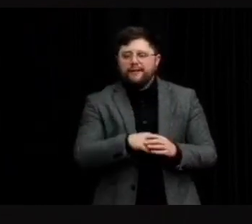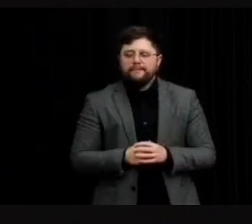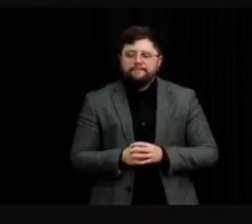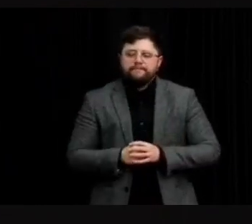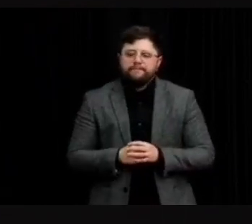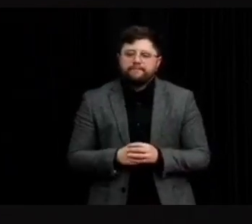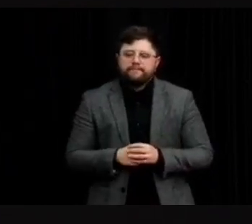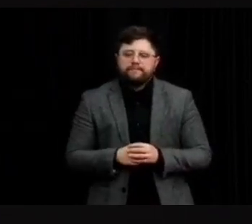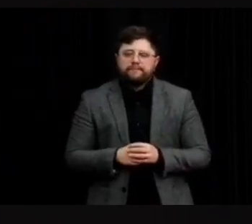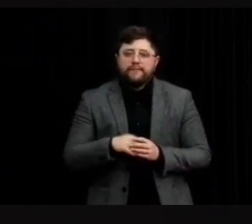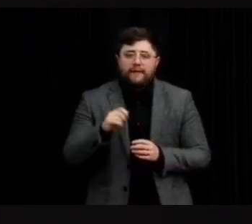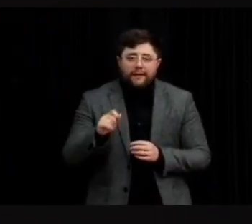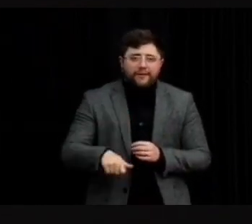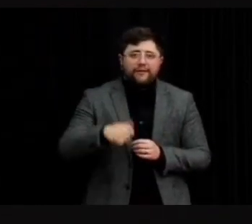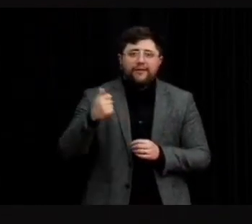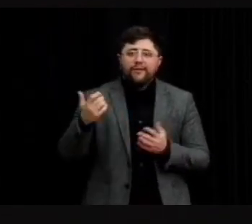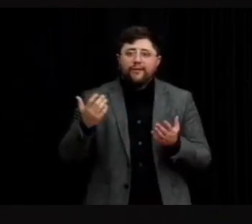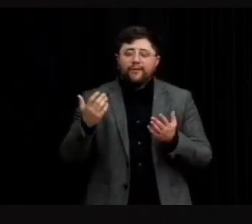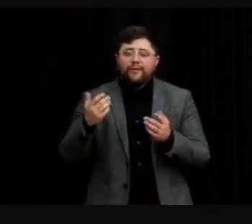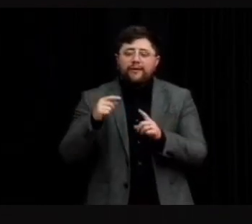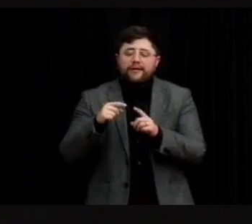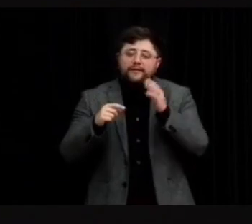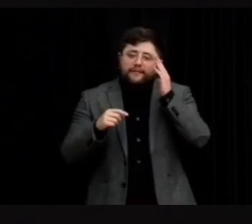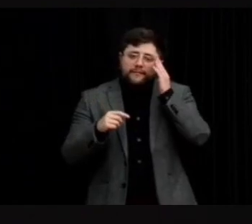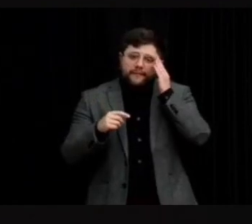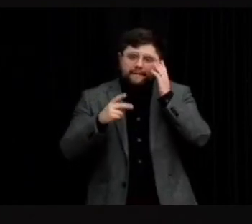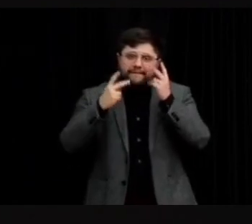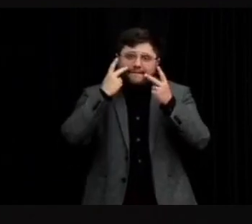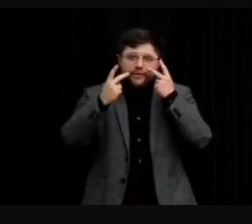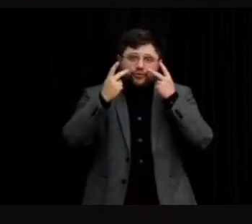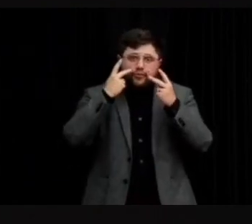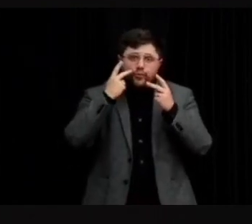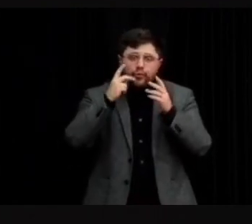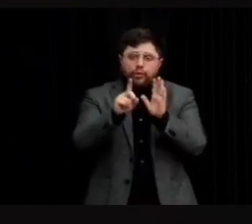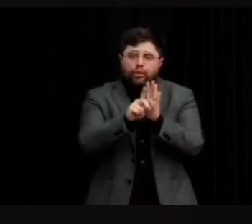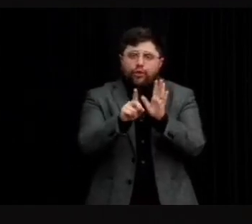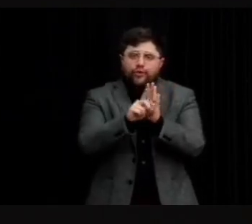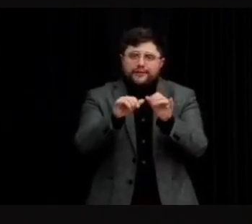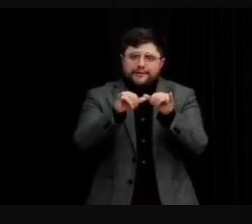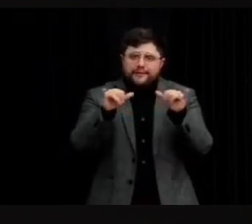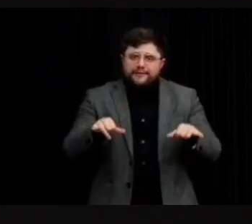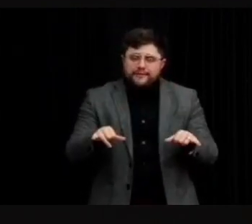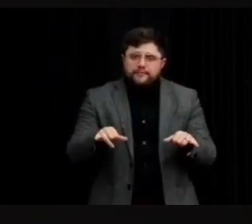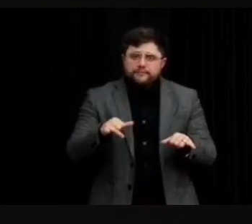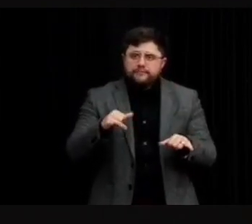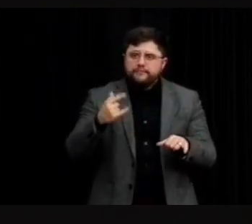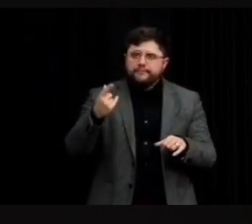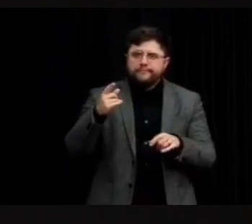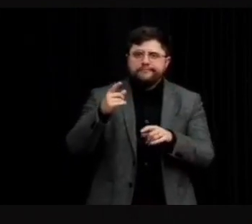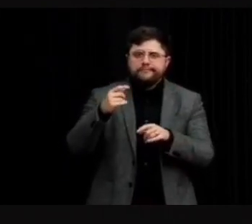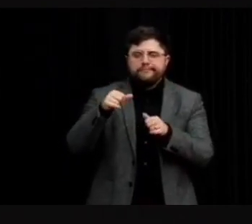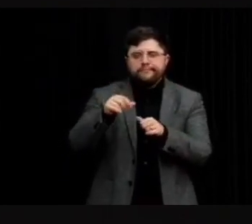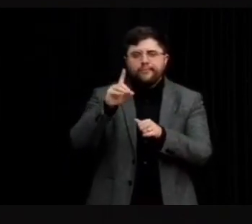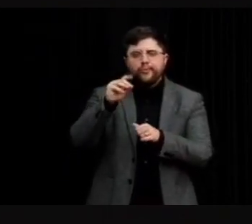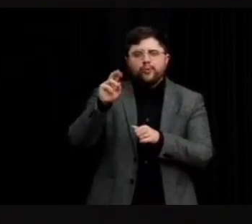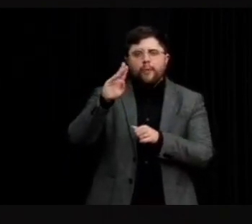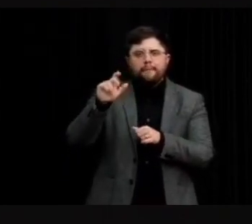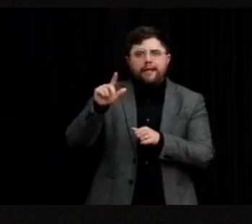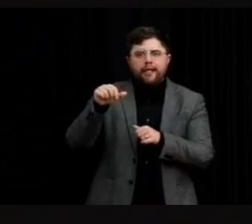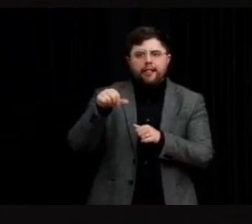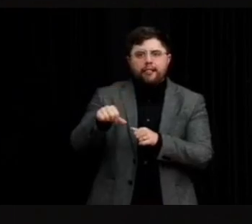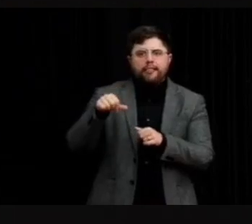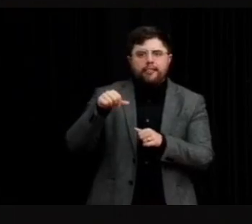Another huge one that we hear about is around visual alert systems and doorbells, right? We think